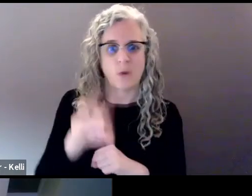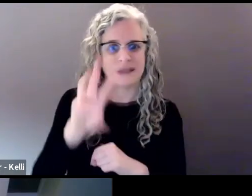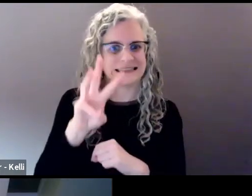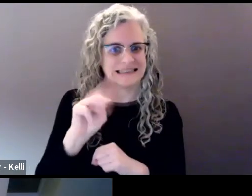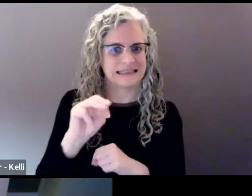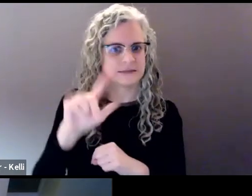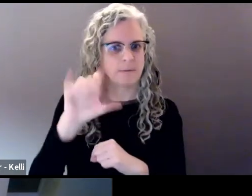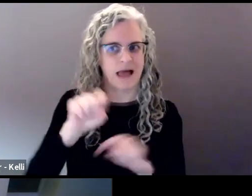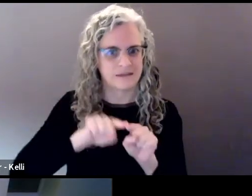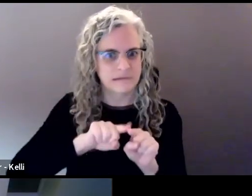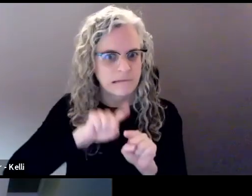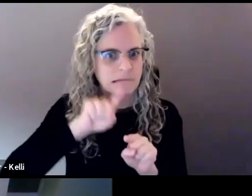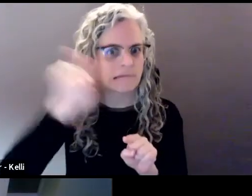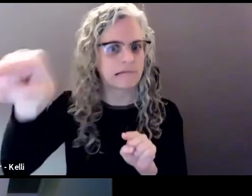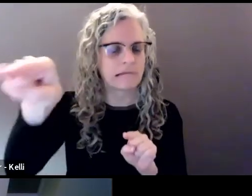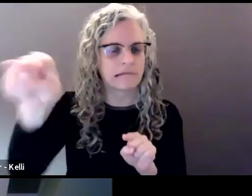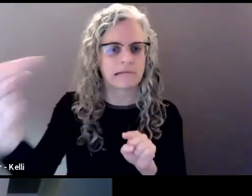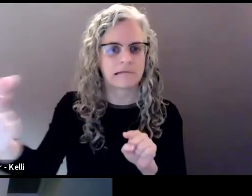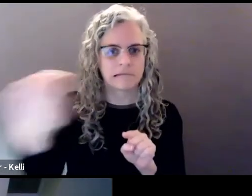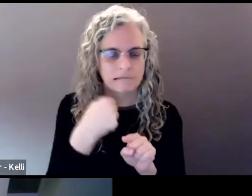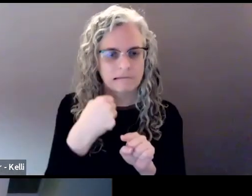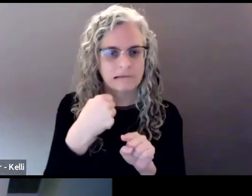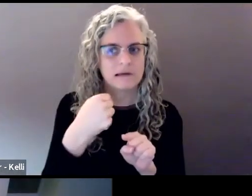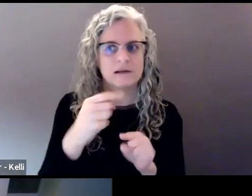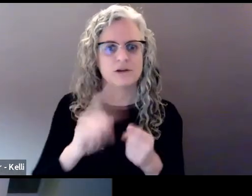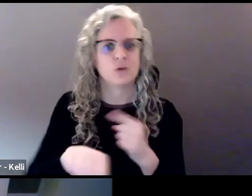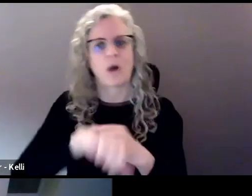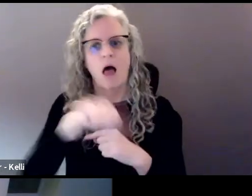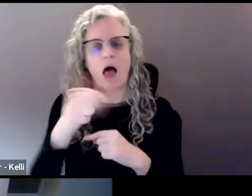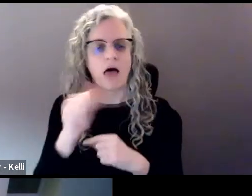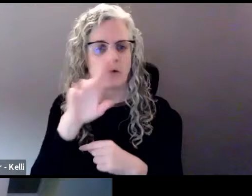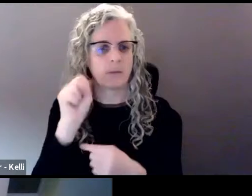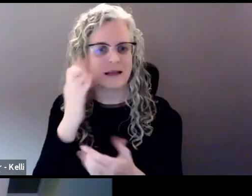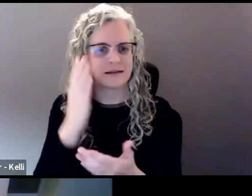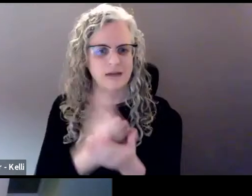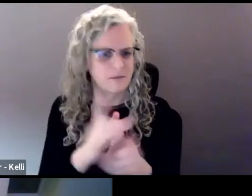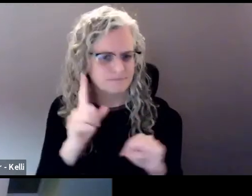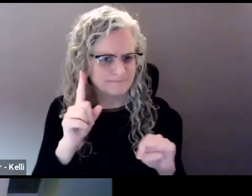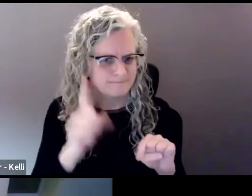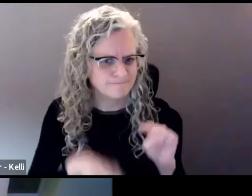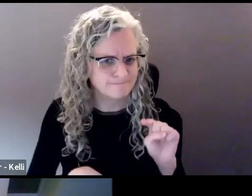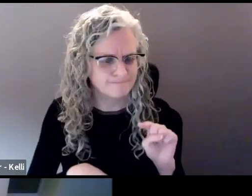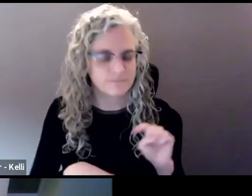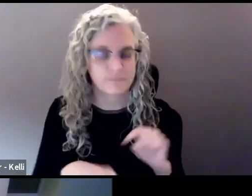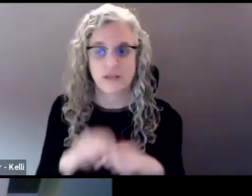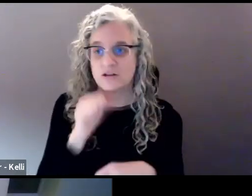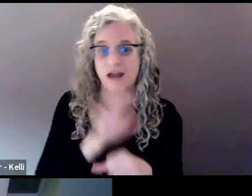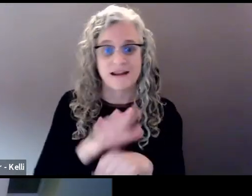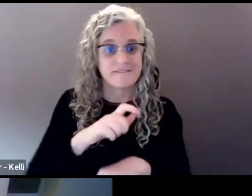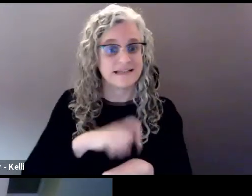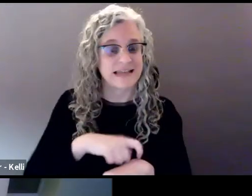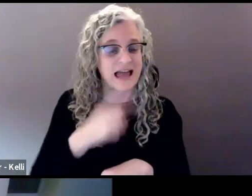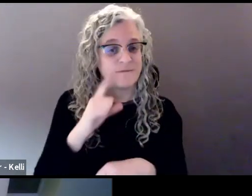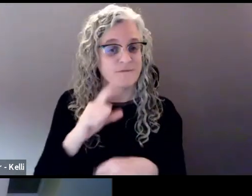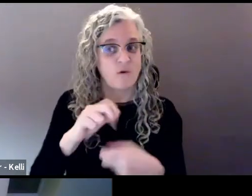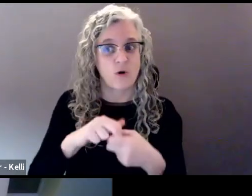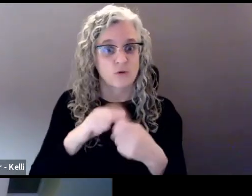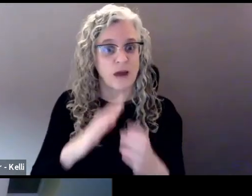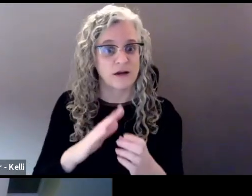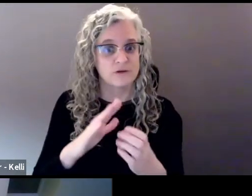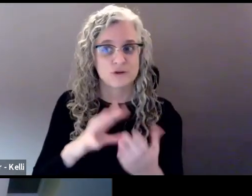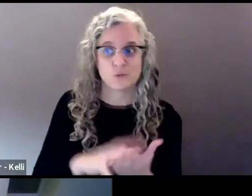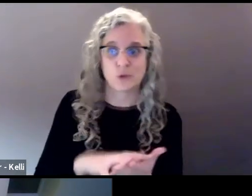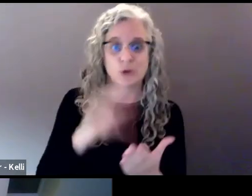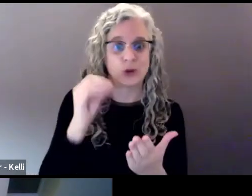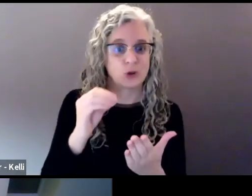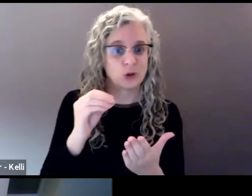to and from an alternate bus stop. There isn't enough time for our riders to learn a new